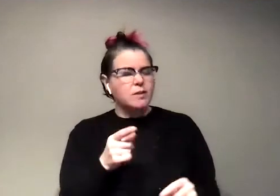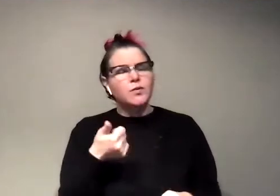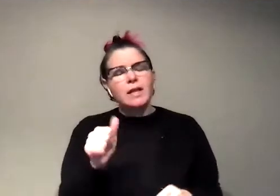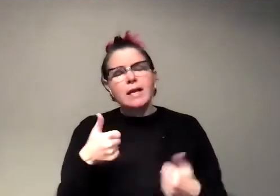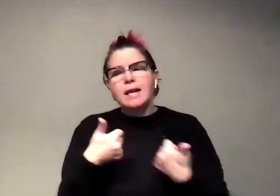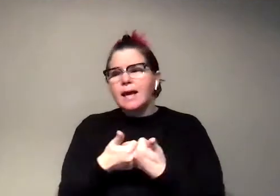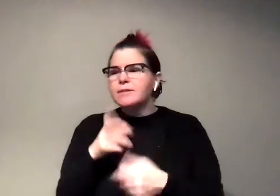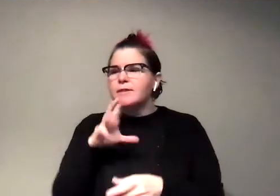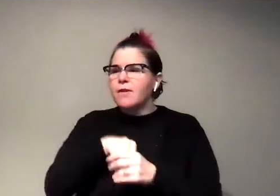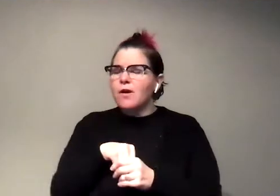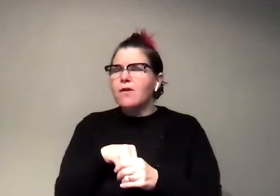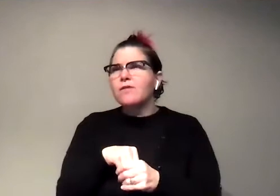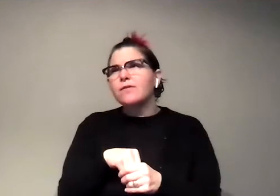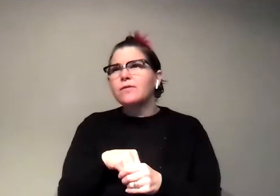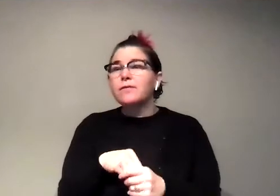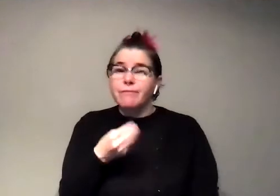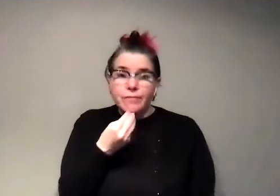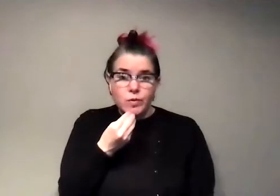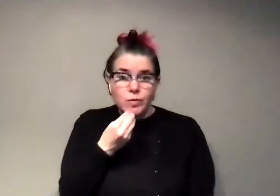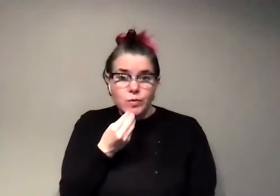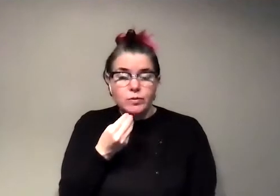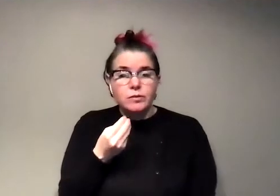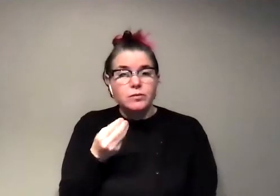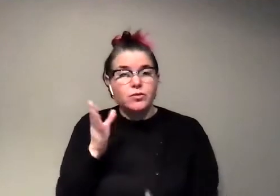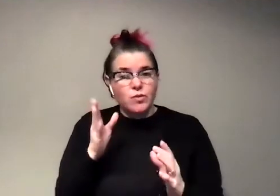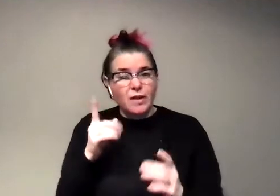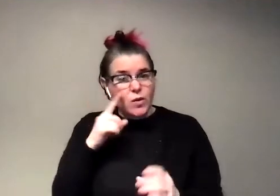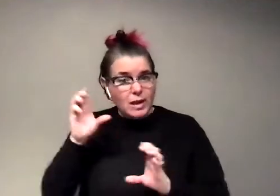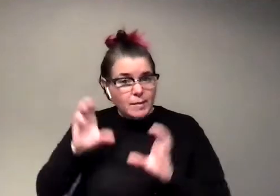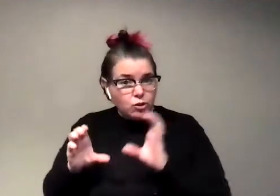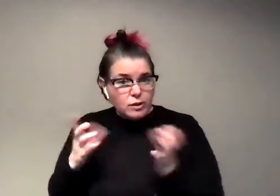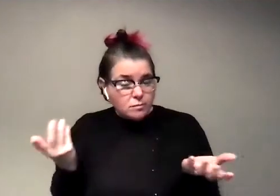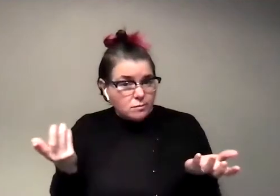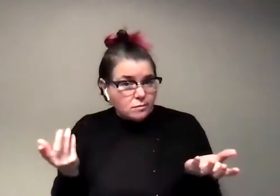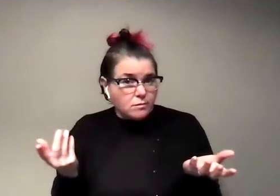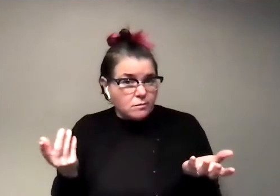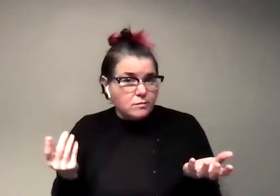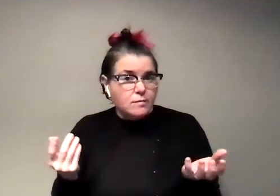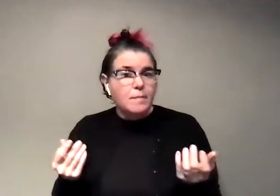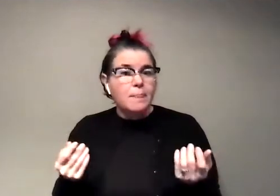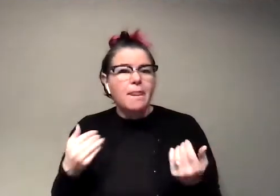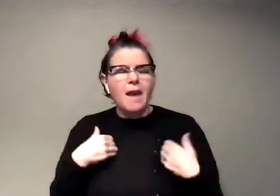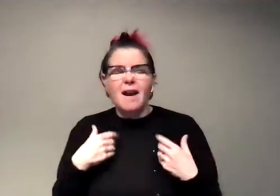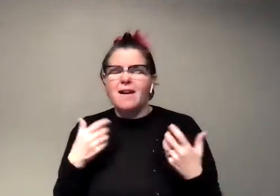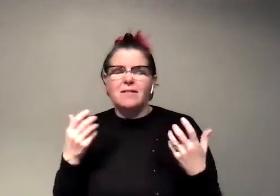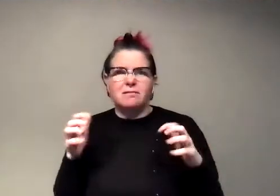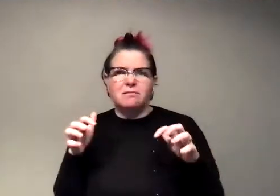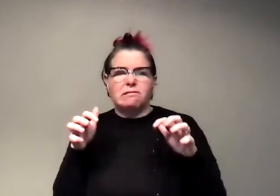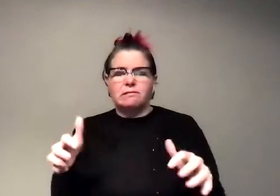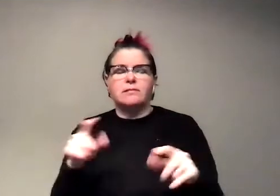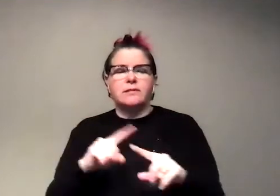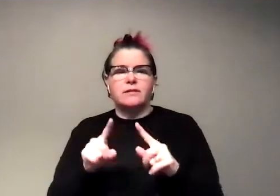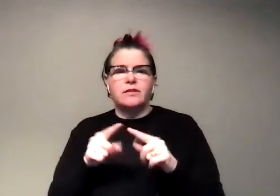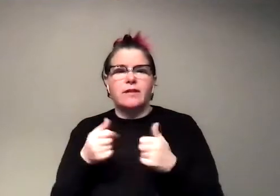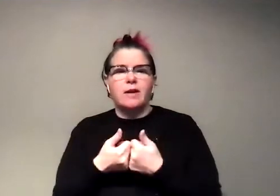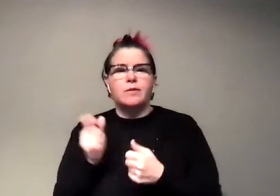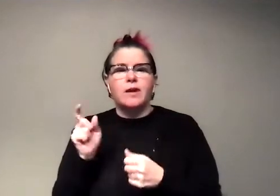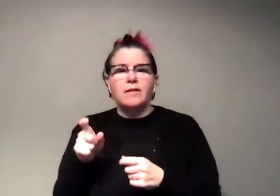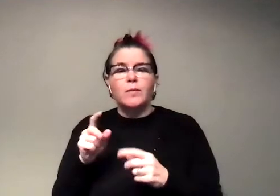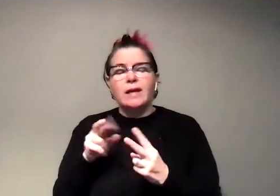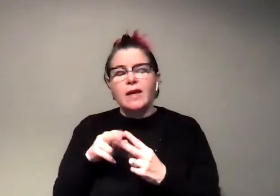involve, food are great chemistry ones. Right. There's like a ton of games that you have to like either